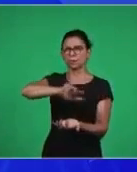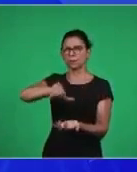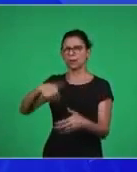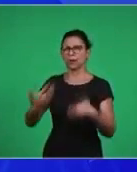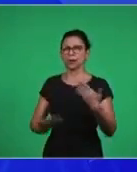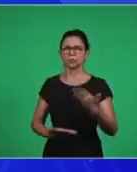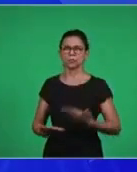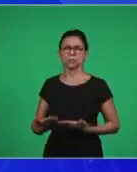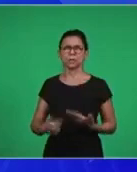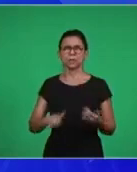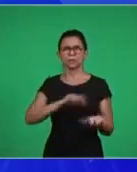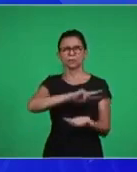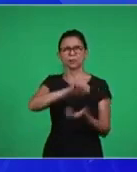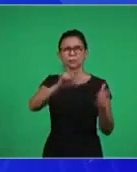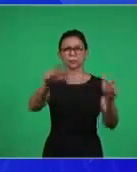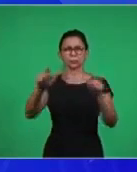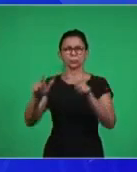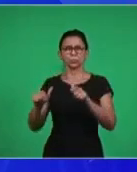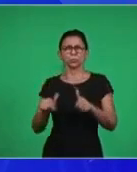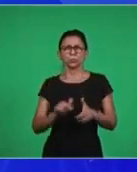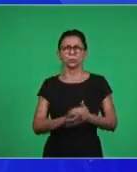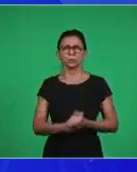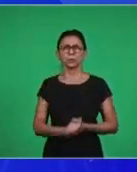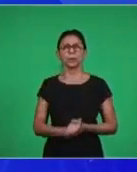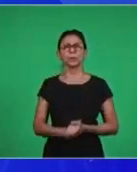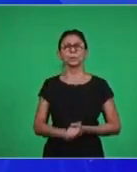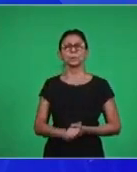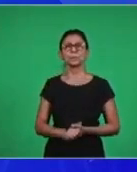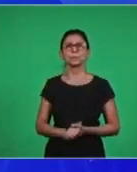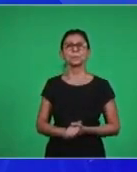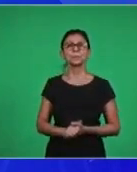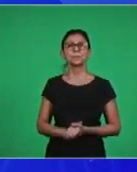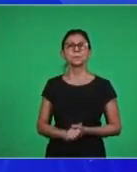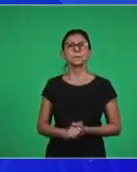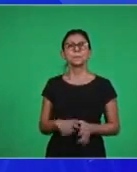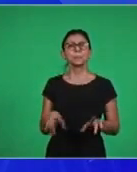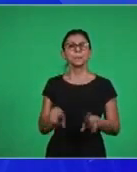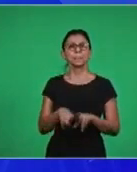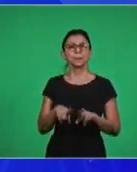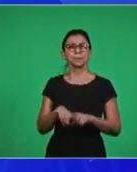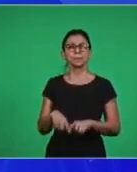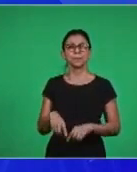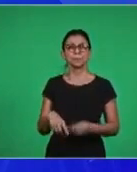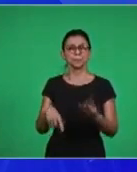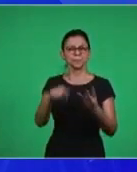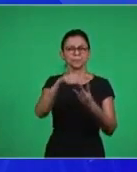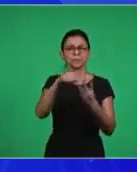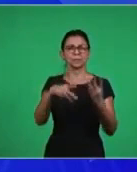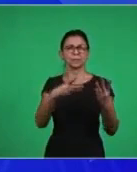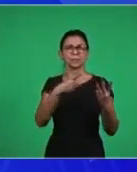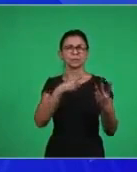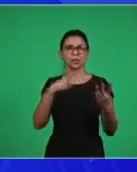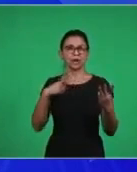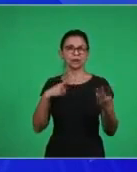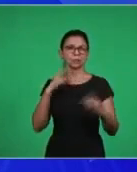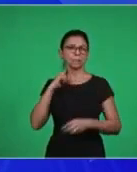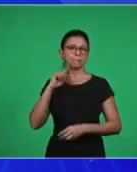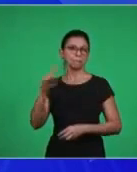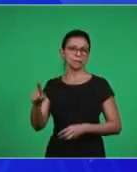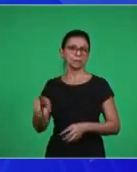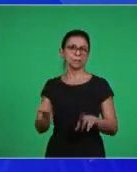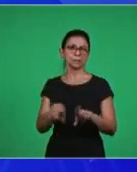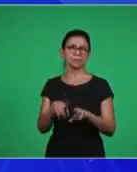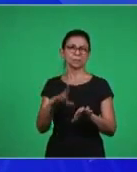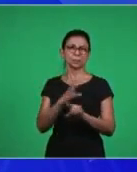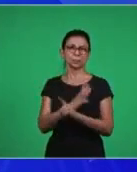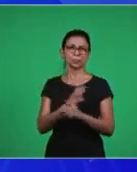service of graduation in many brethren in Manaus, in state of Amazonas, and appointment of three deacons in Ponta Nova, Minas Gerais,